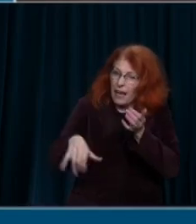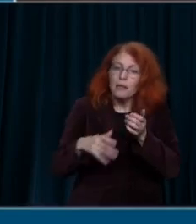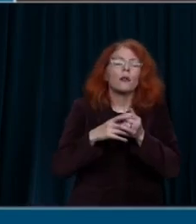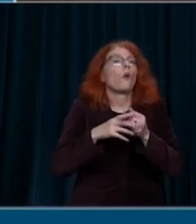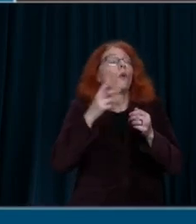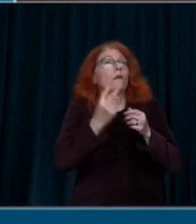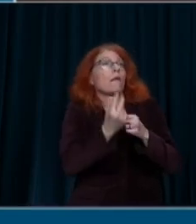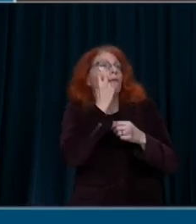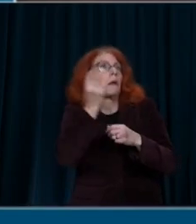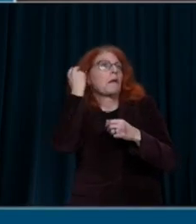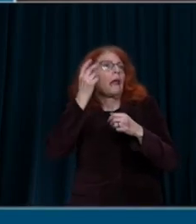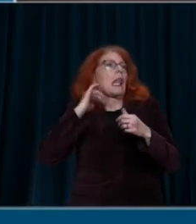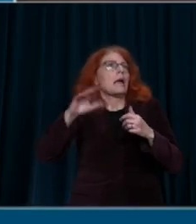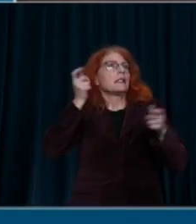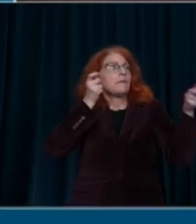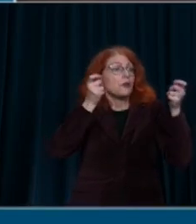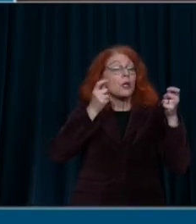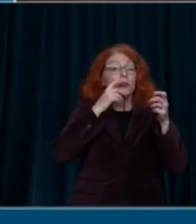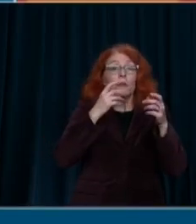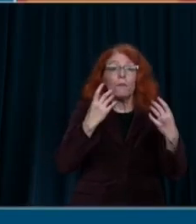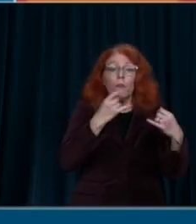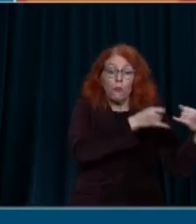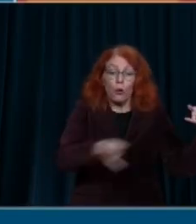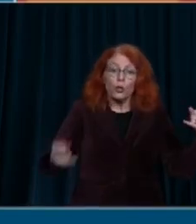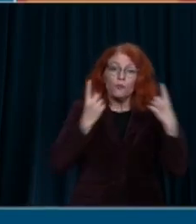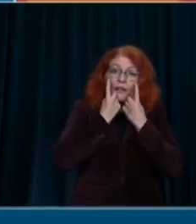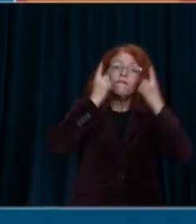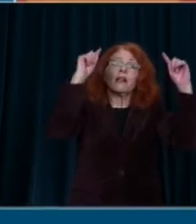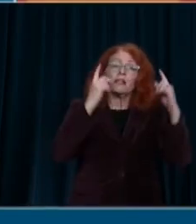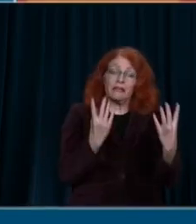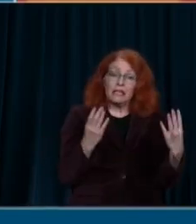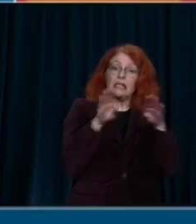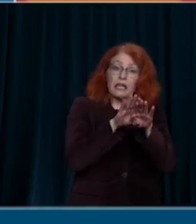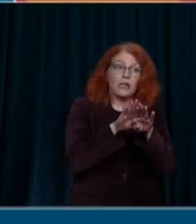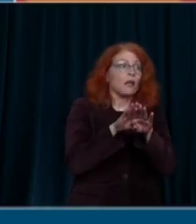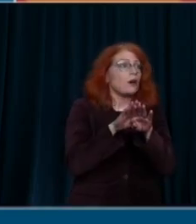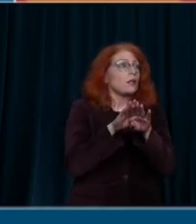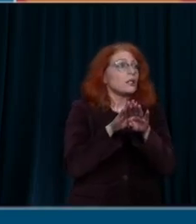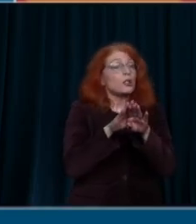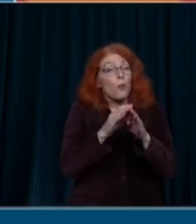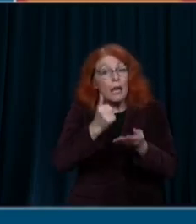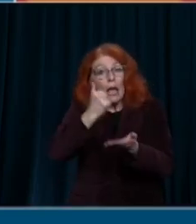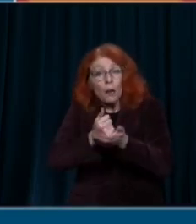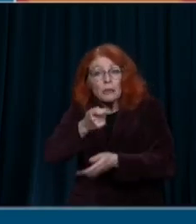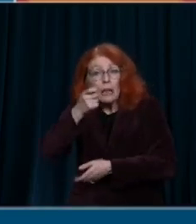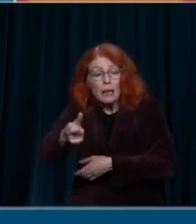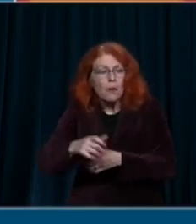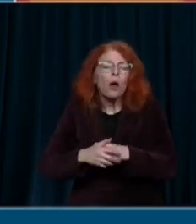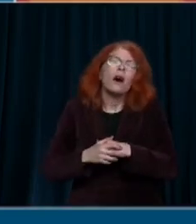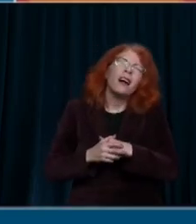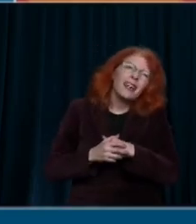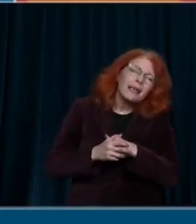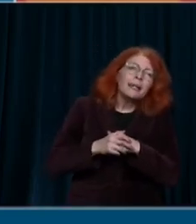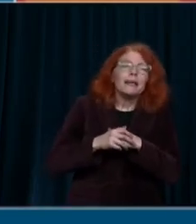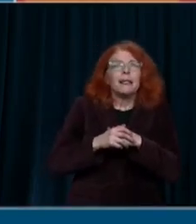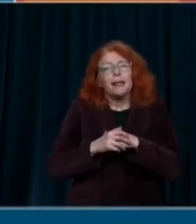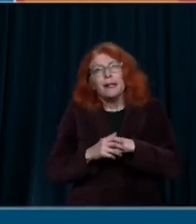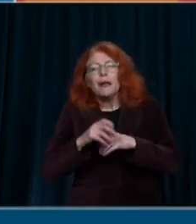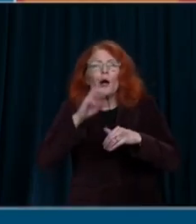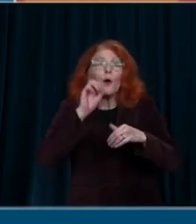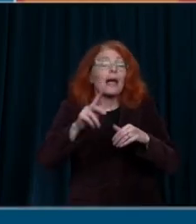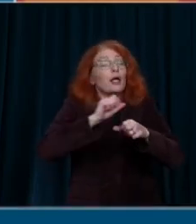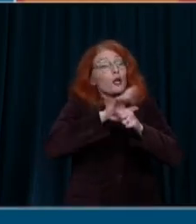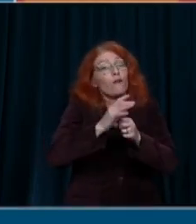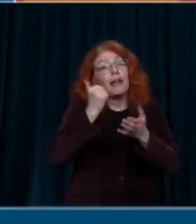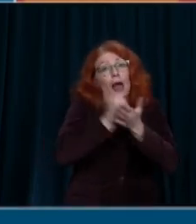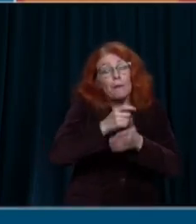look back at the last administration and say that the border was effectively sealed. COVID helped a little bit. Well, okay, you could say that COVID helped a